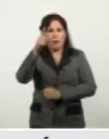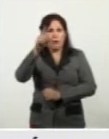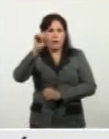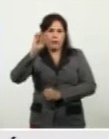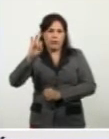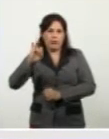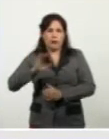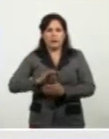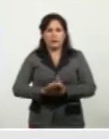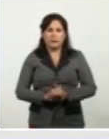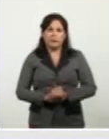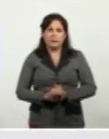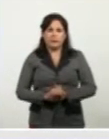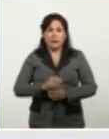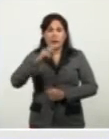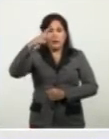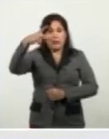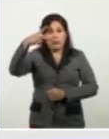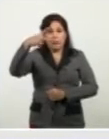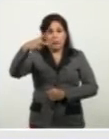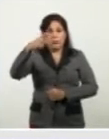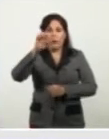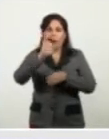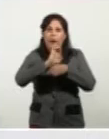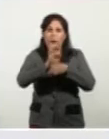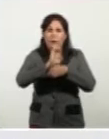were fewer discharges than confirmed cases.